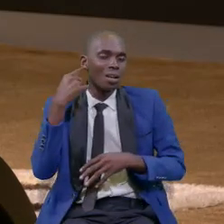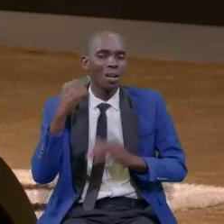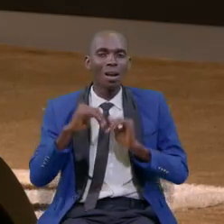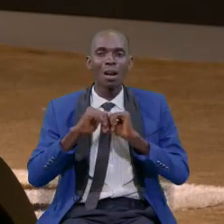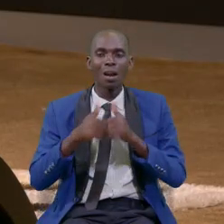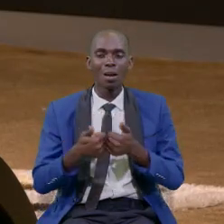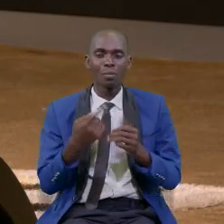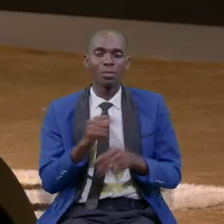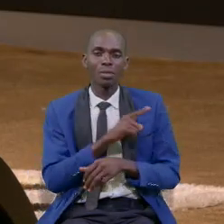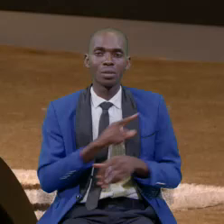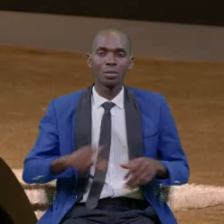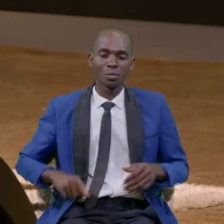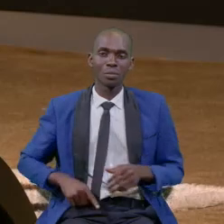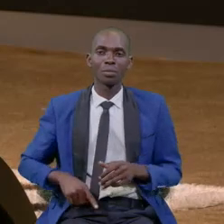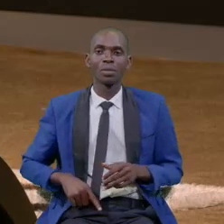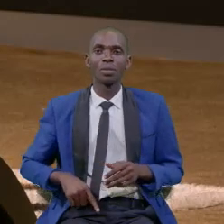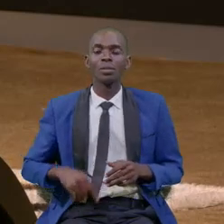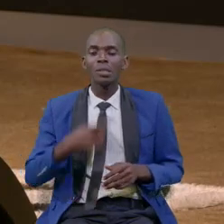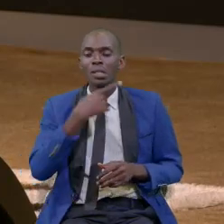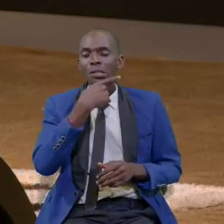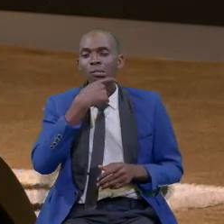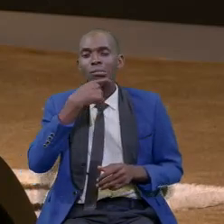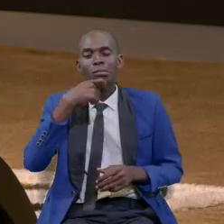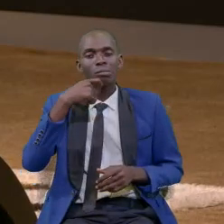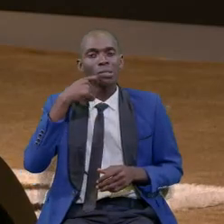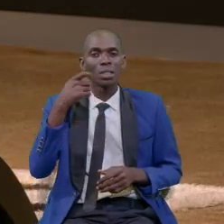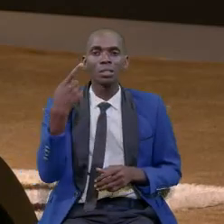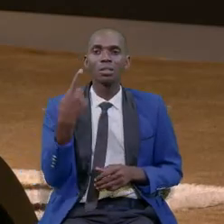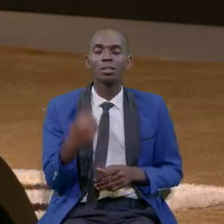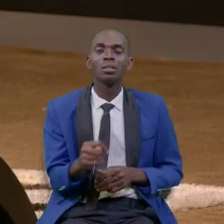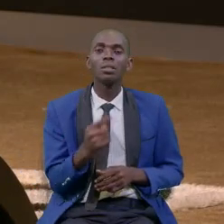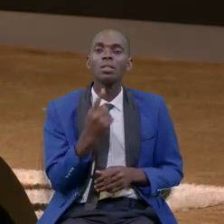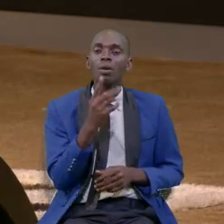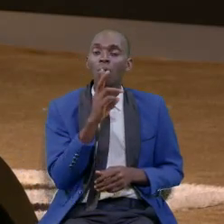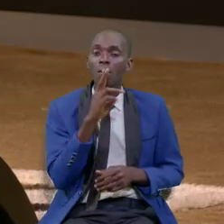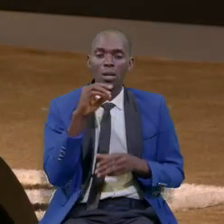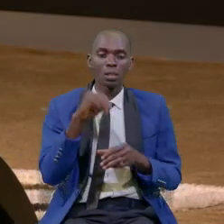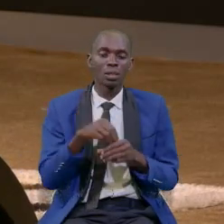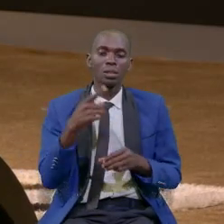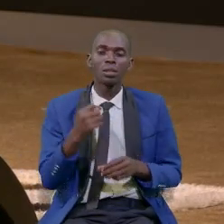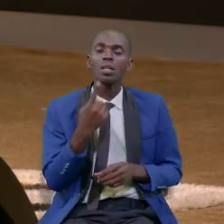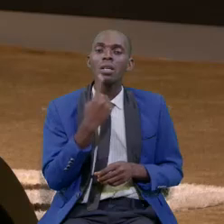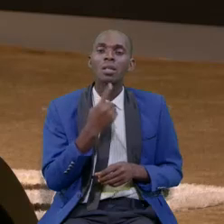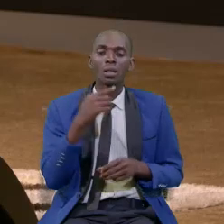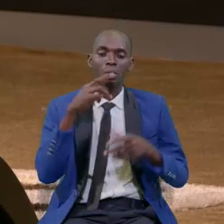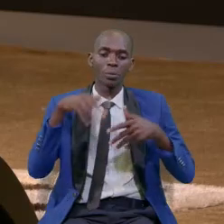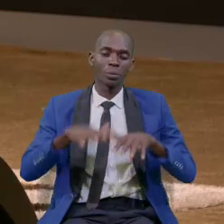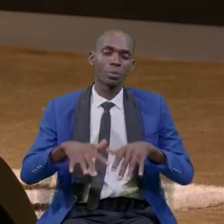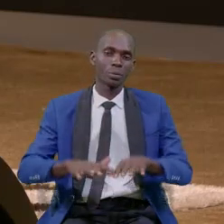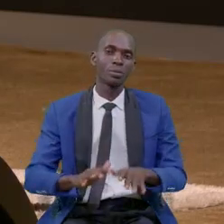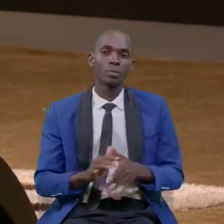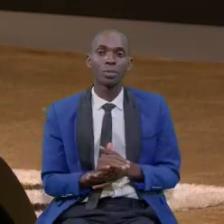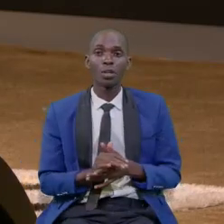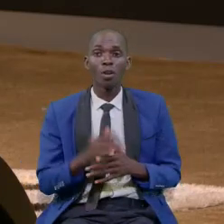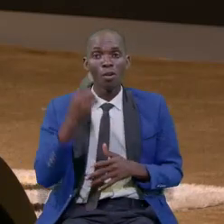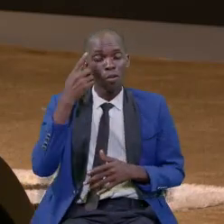the Lord dried up the water of the Red Sea.